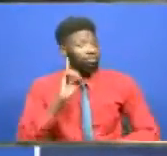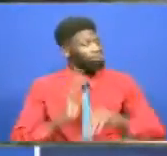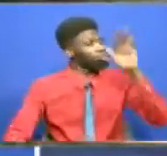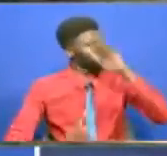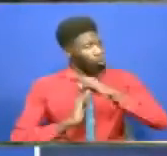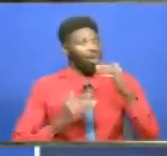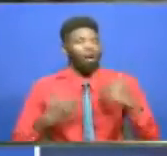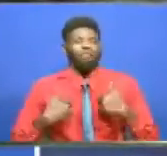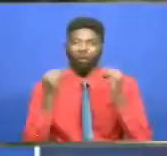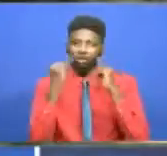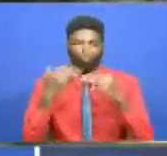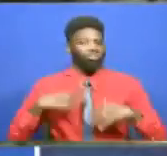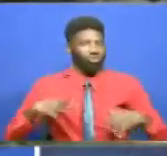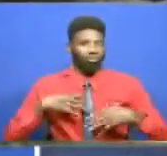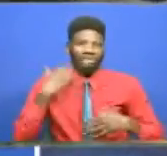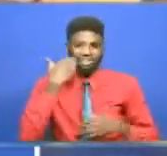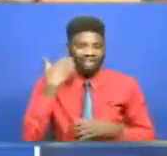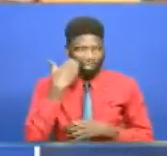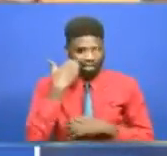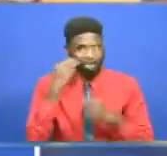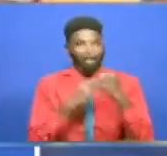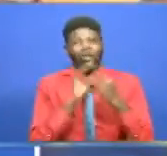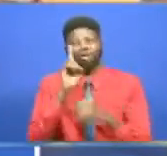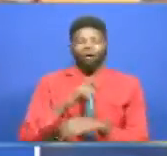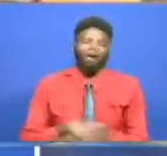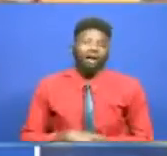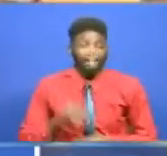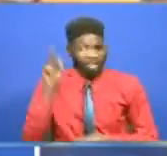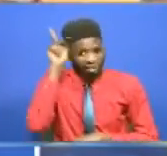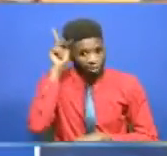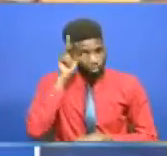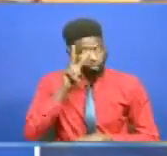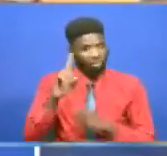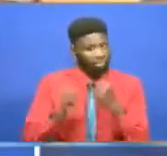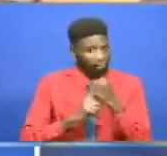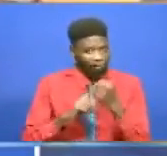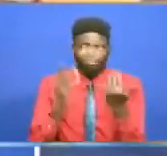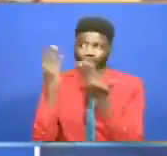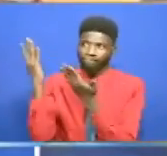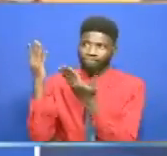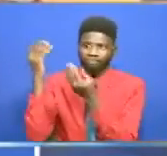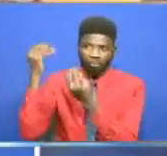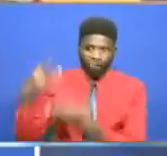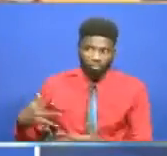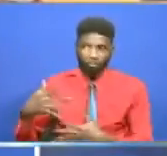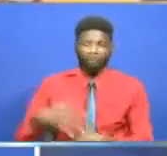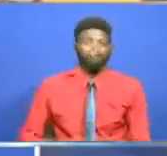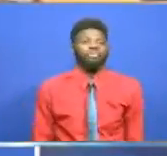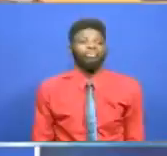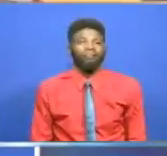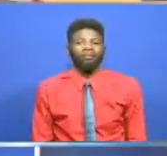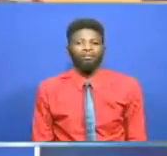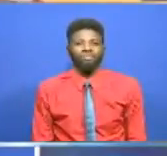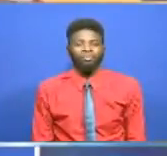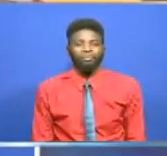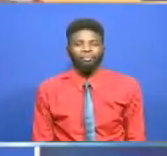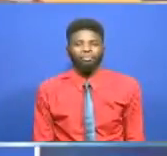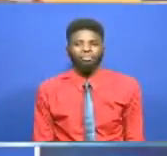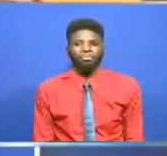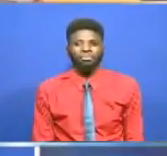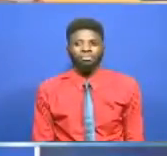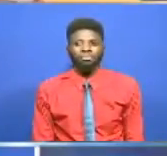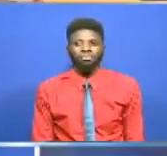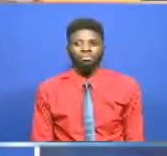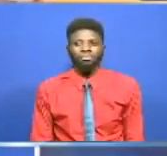new infections at 81, followed by Kiambu with 26, Embu 20, Makueni 18, Nakuru 15,